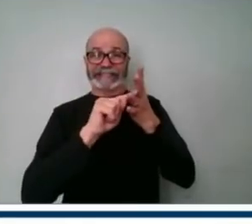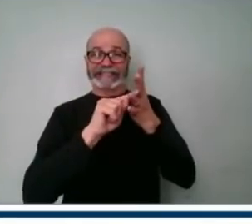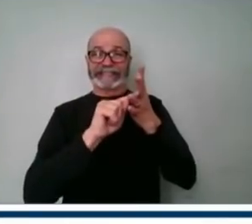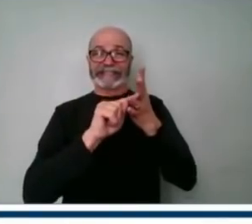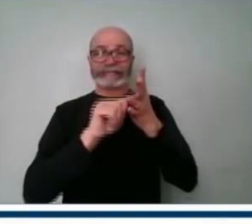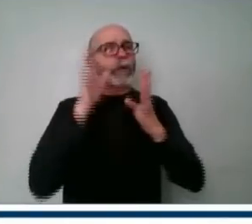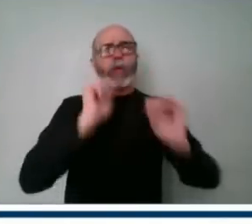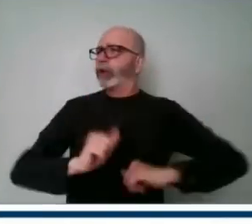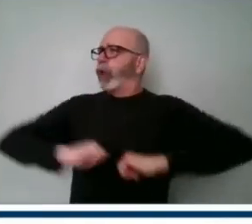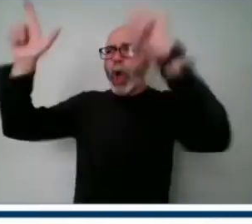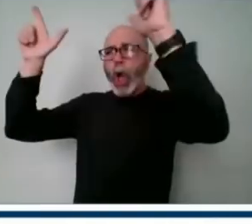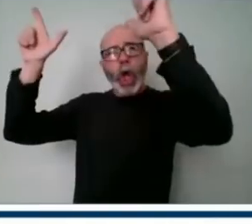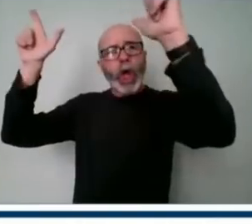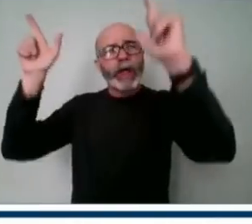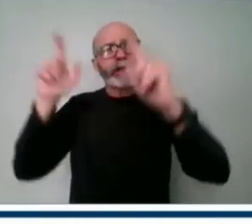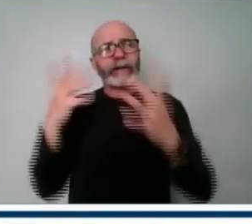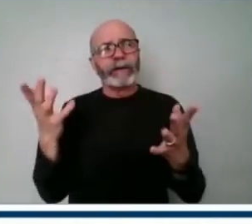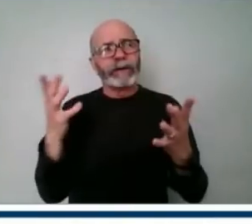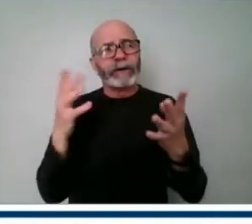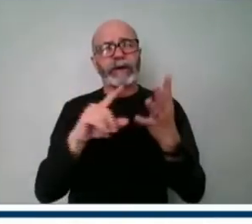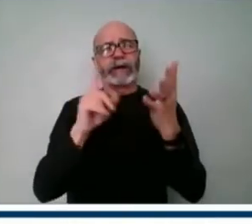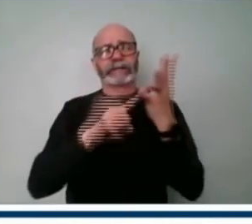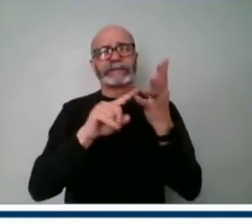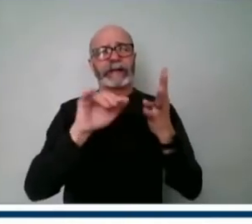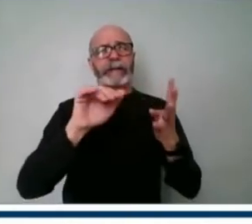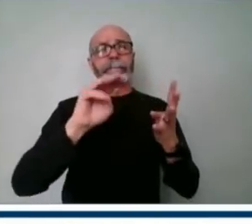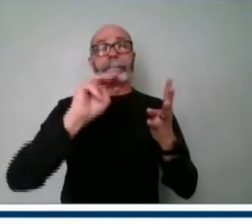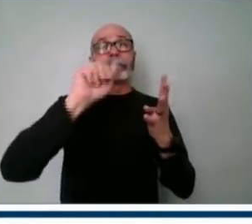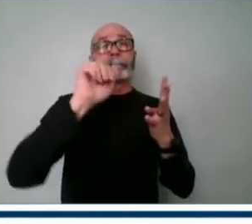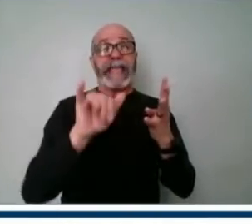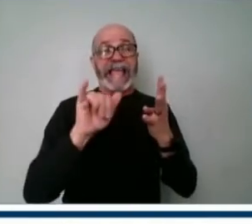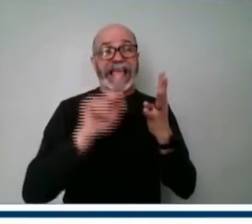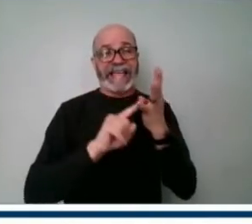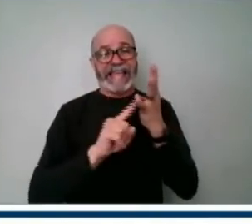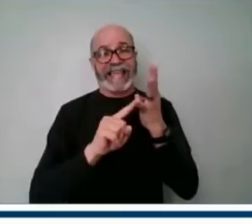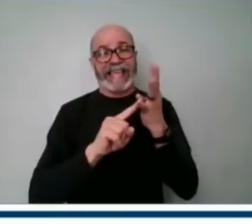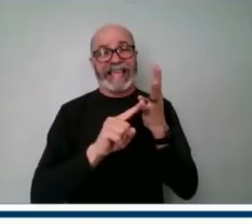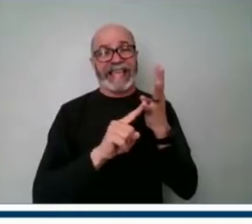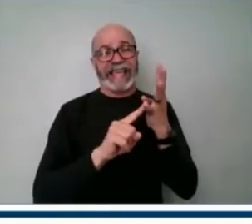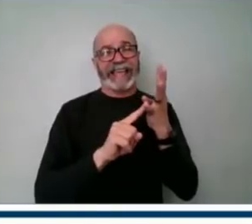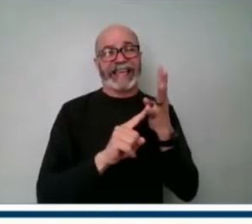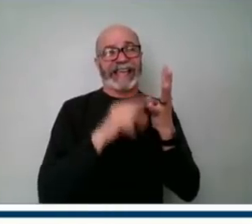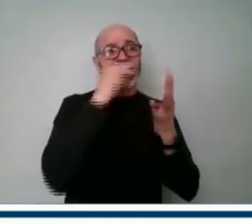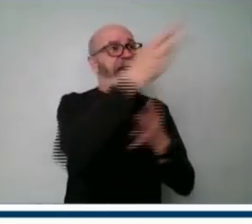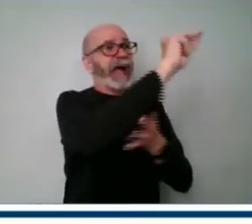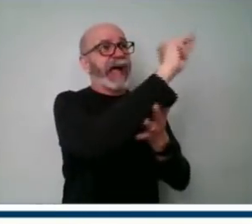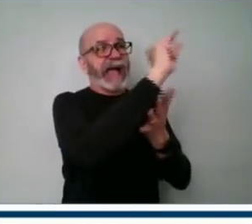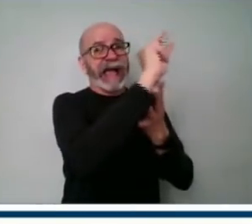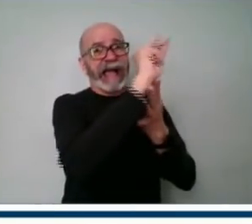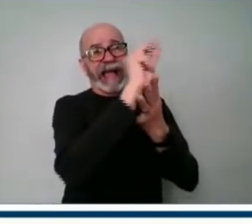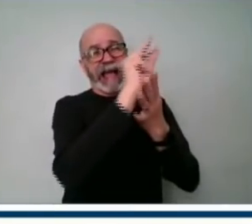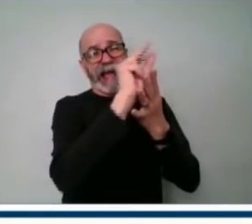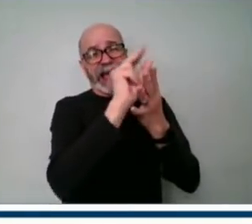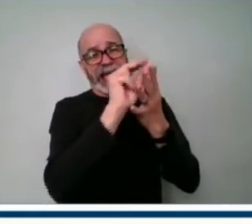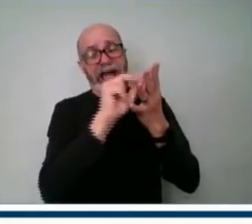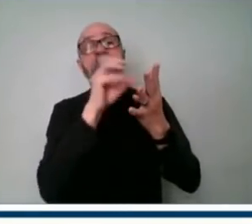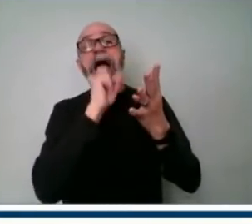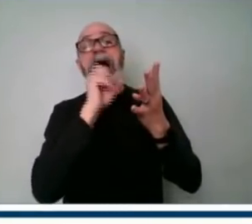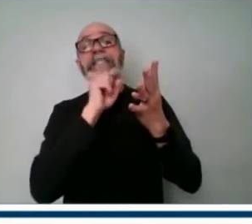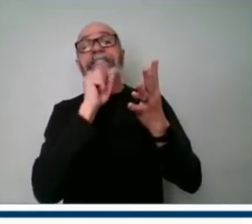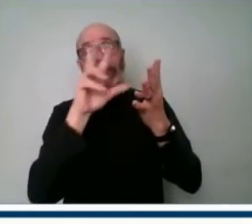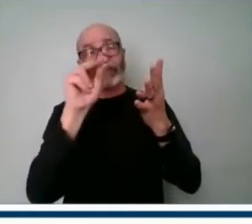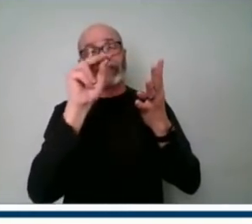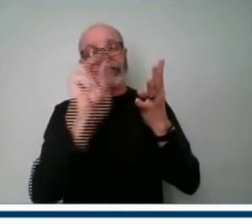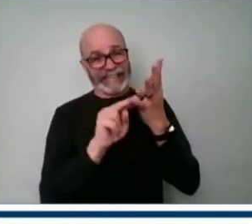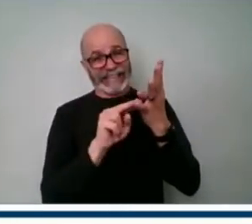about down to about age 30. So I'm very comfortable, given our epidemiology, nobody has been put at any